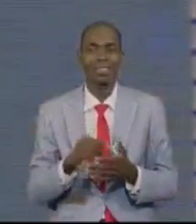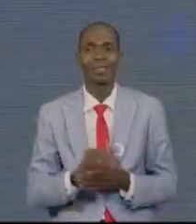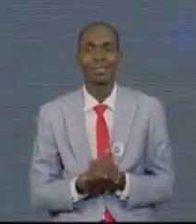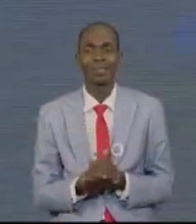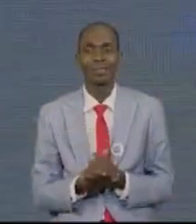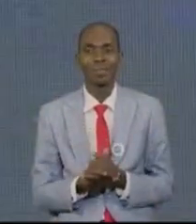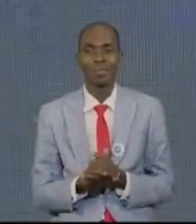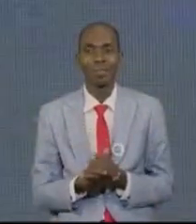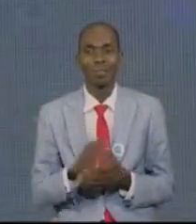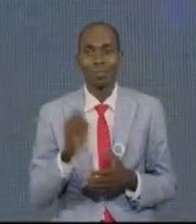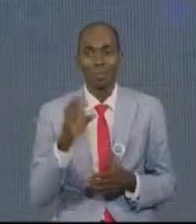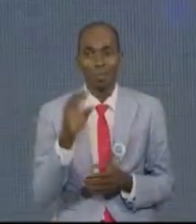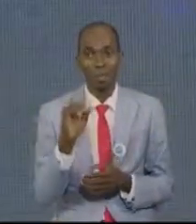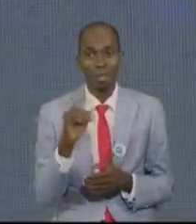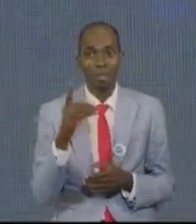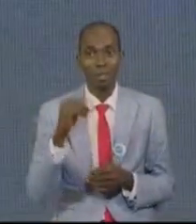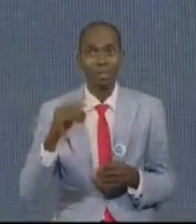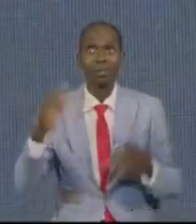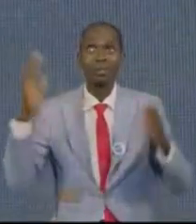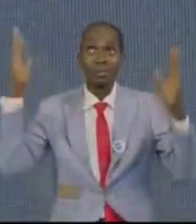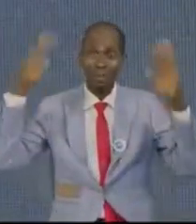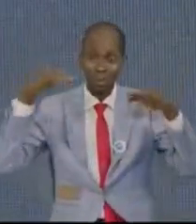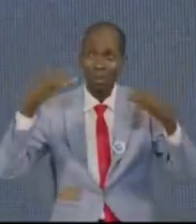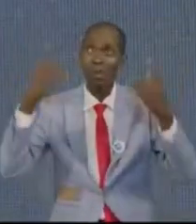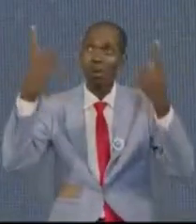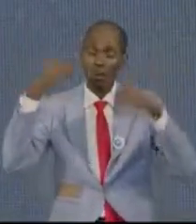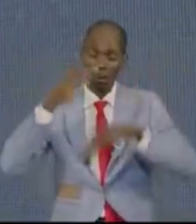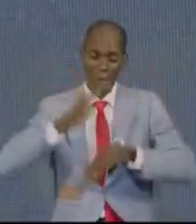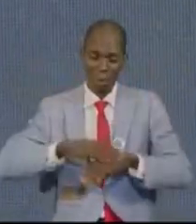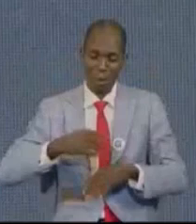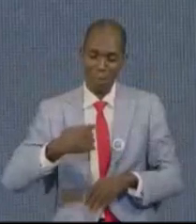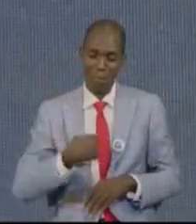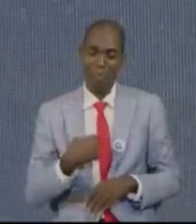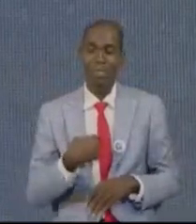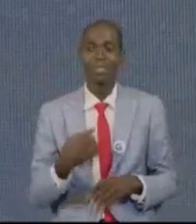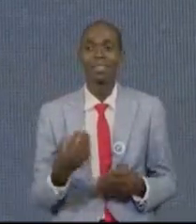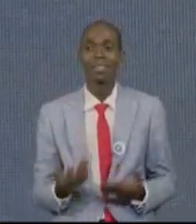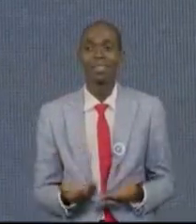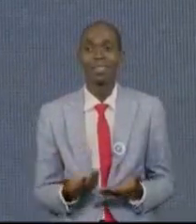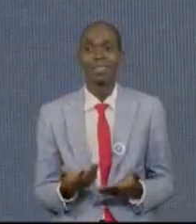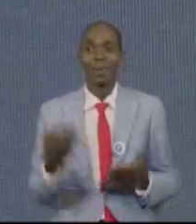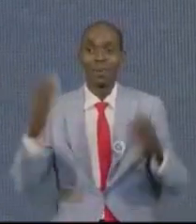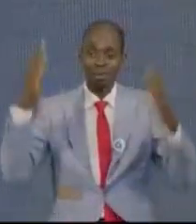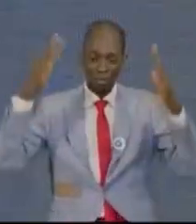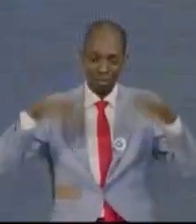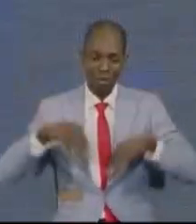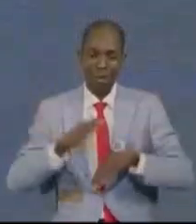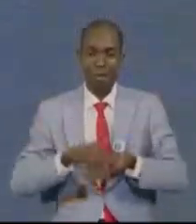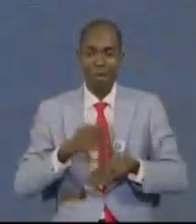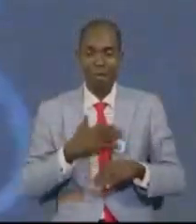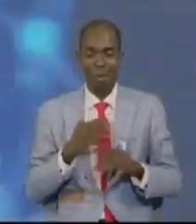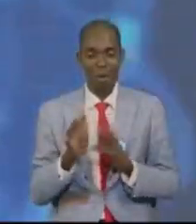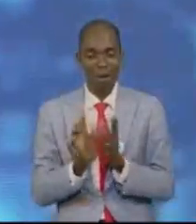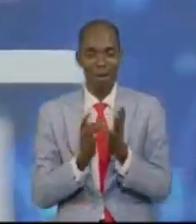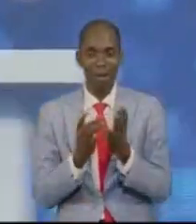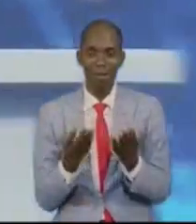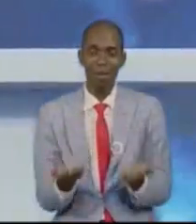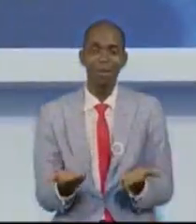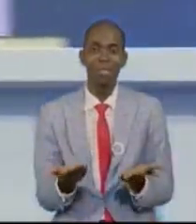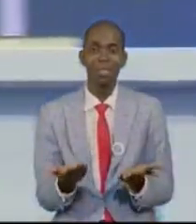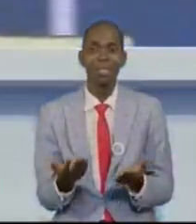So the rain started falling on me and falling on the Bible. And